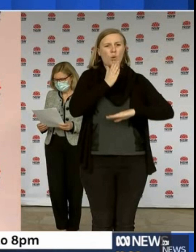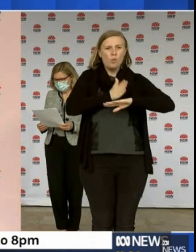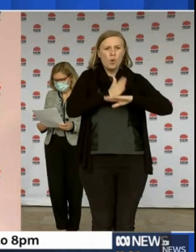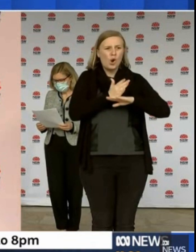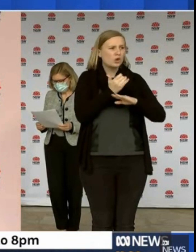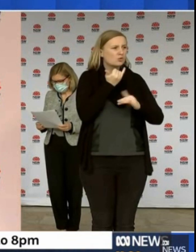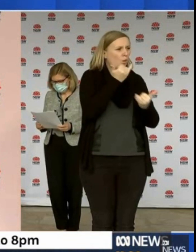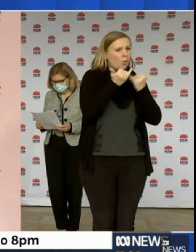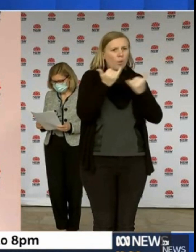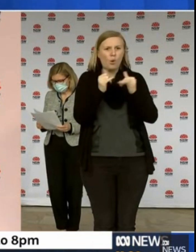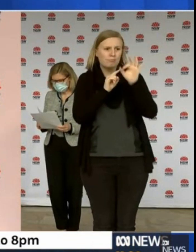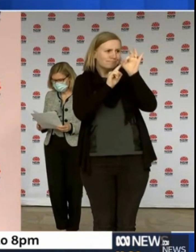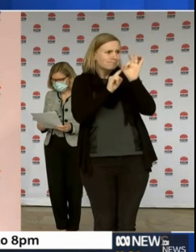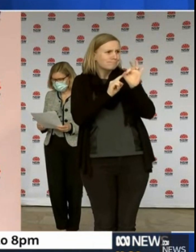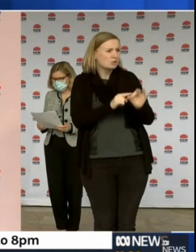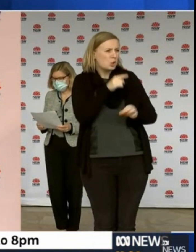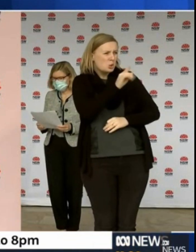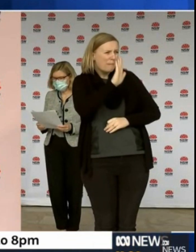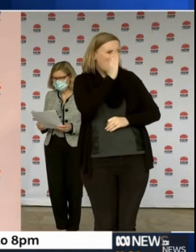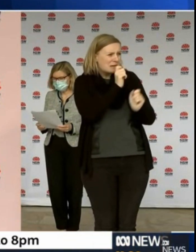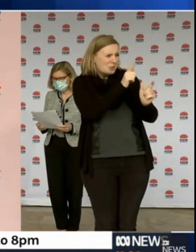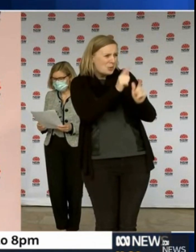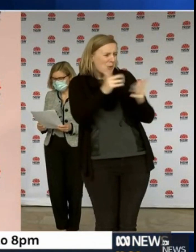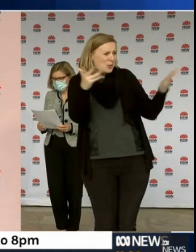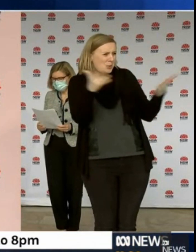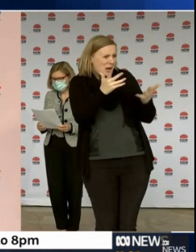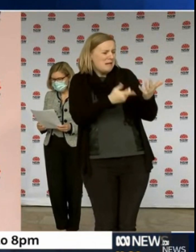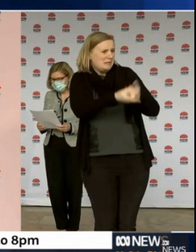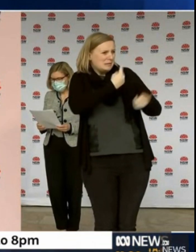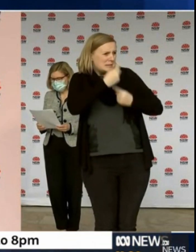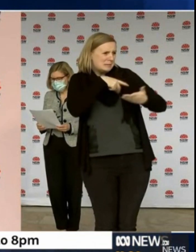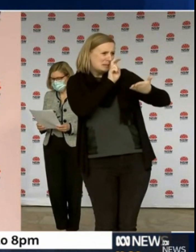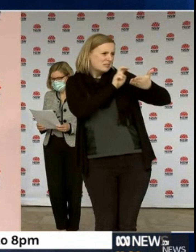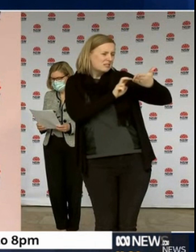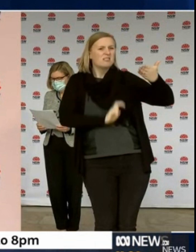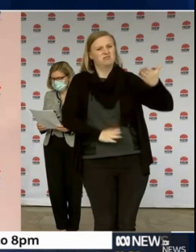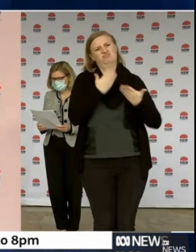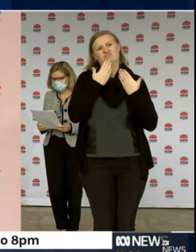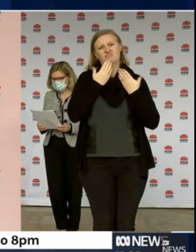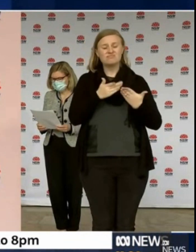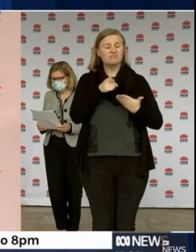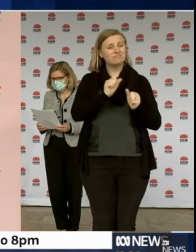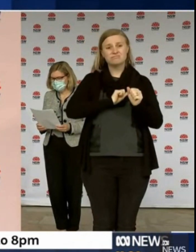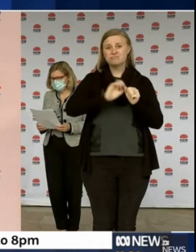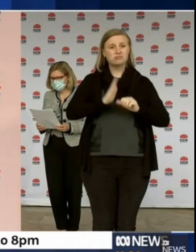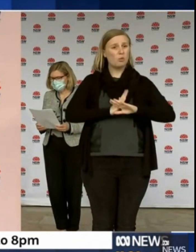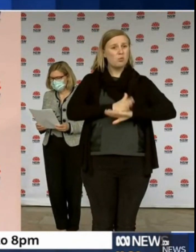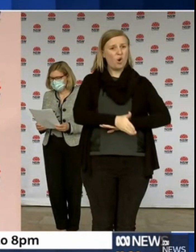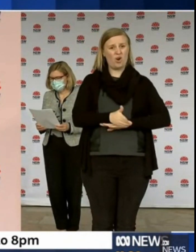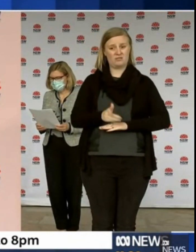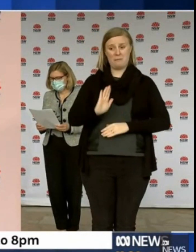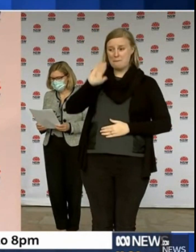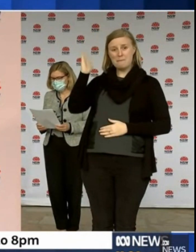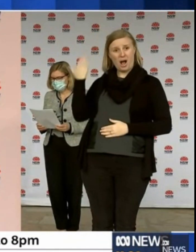which the time frames between identifying cases and then closing down the close contacts has just been the best I've seen since